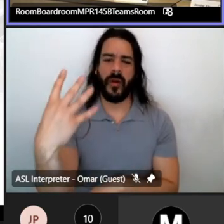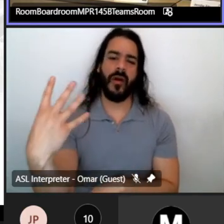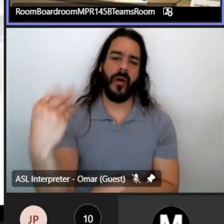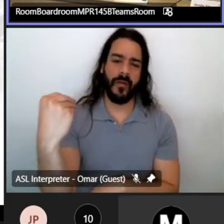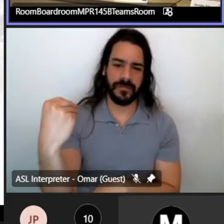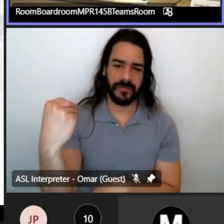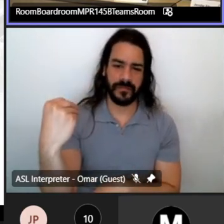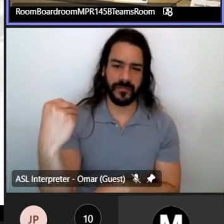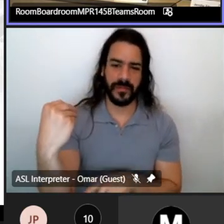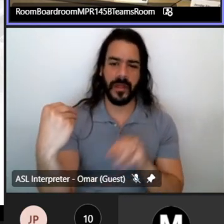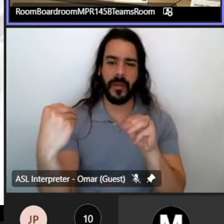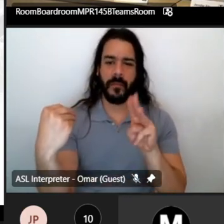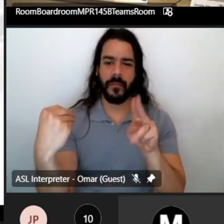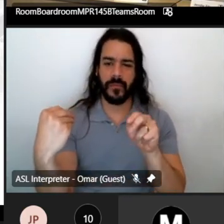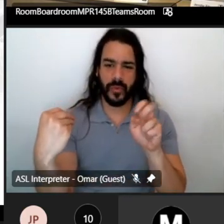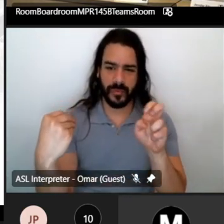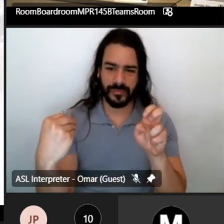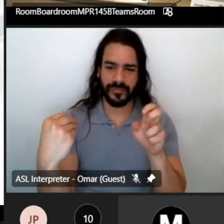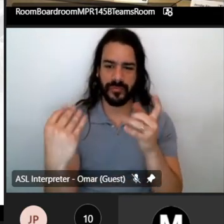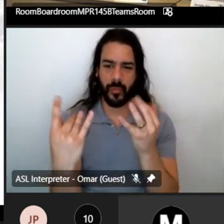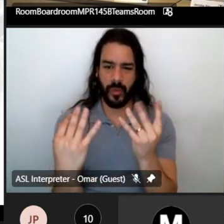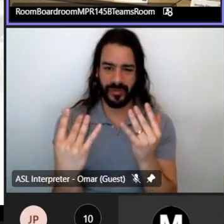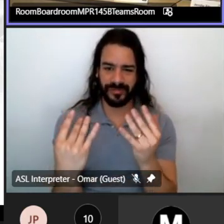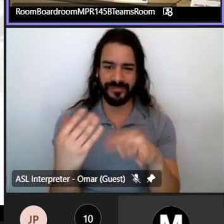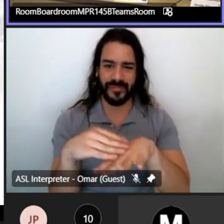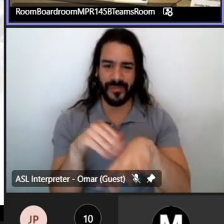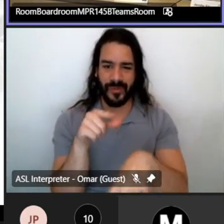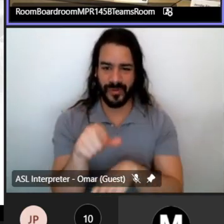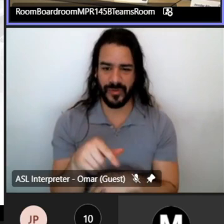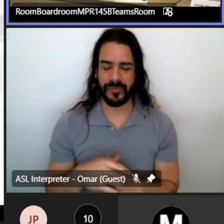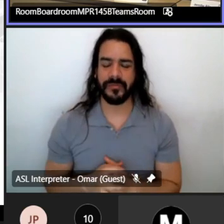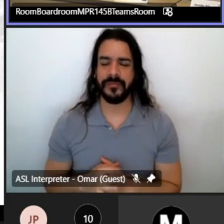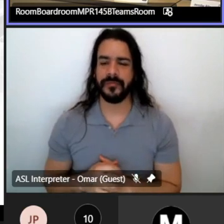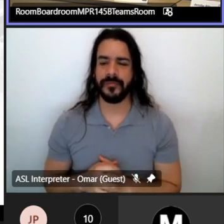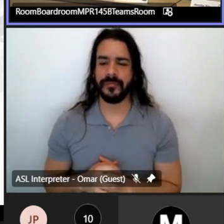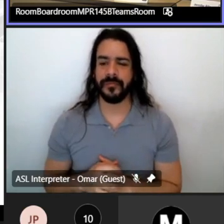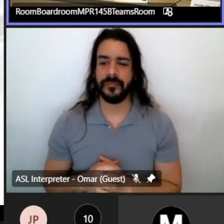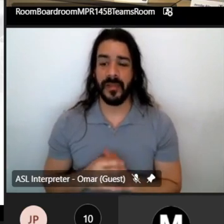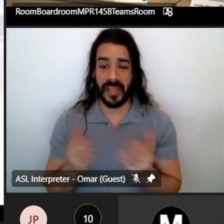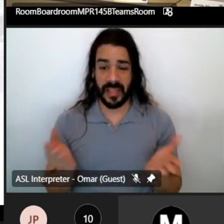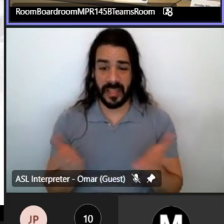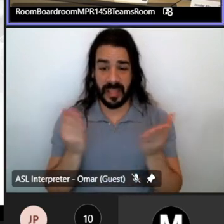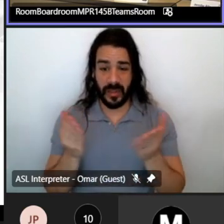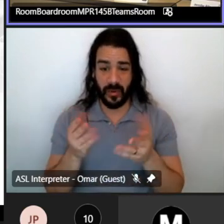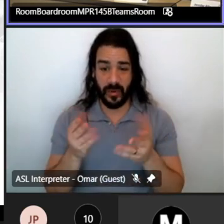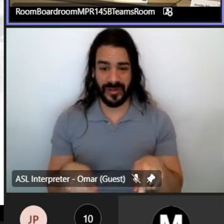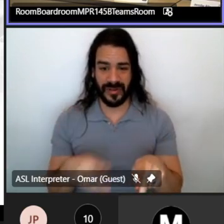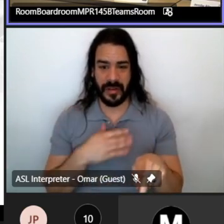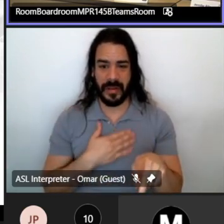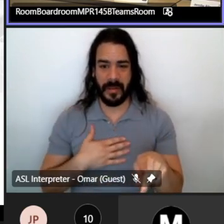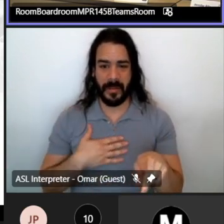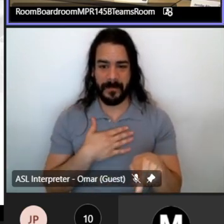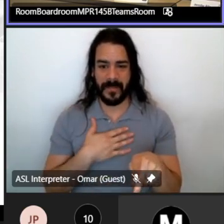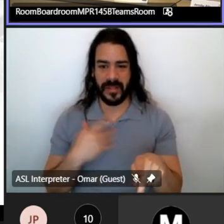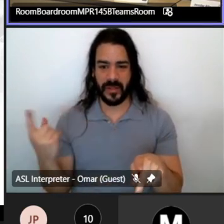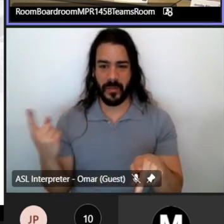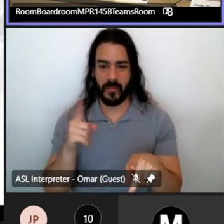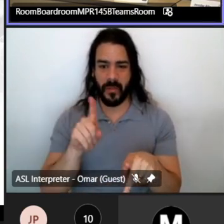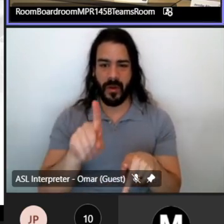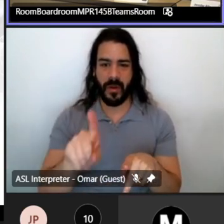and mute your microphone until I call on you. If you're with us in